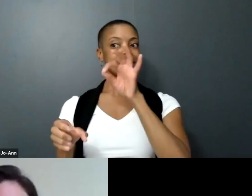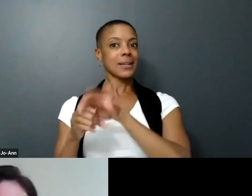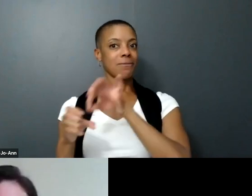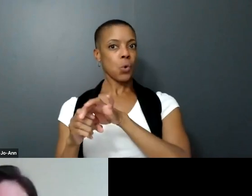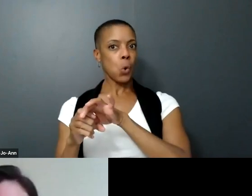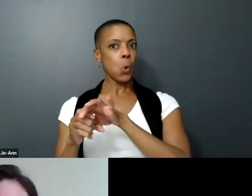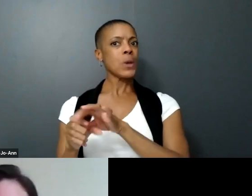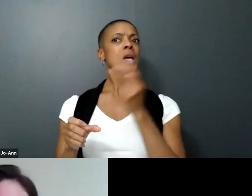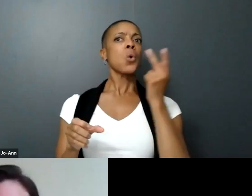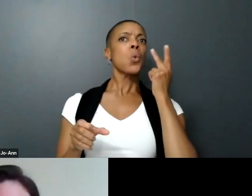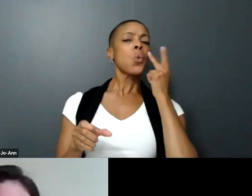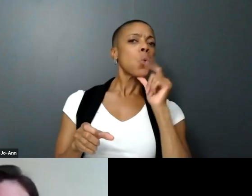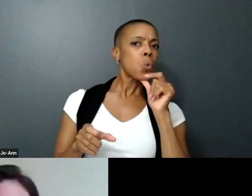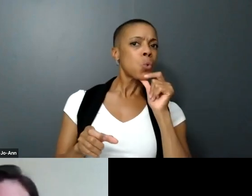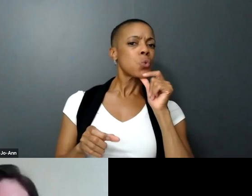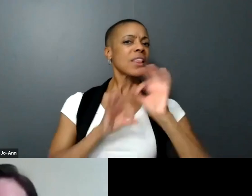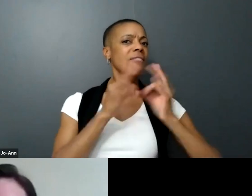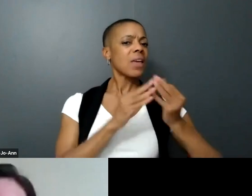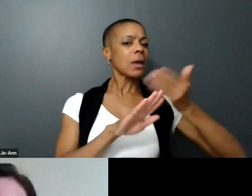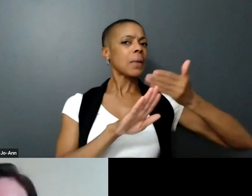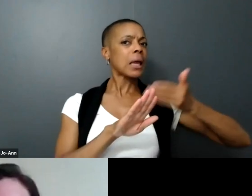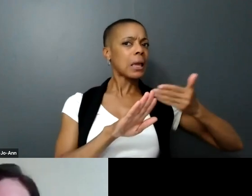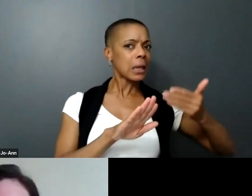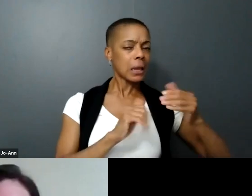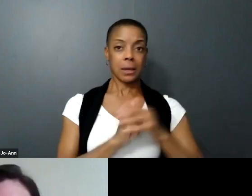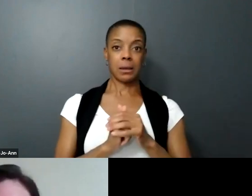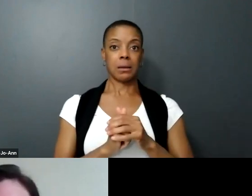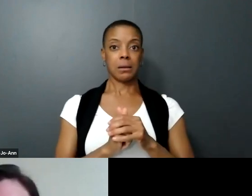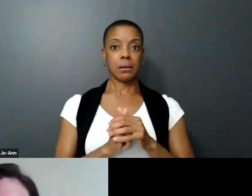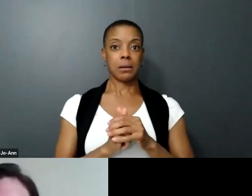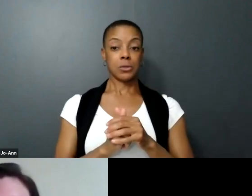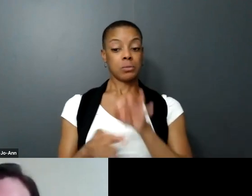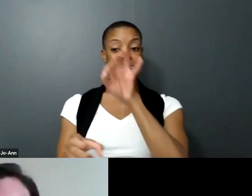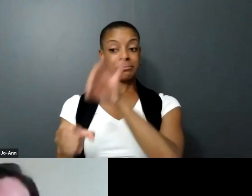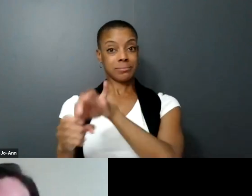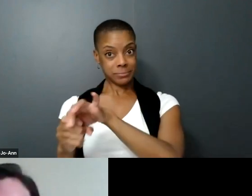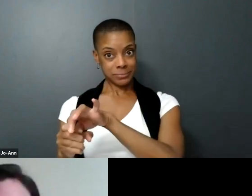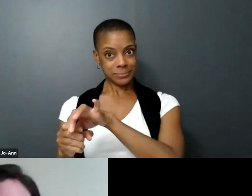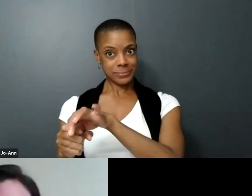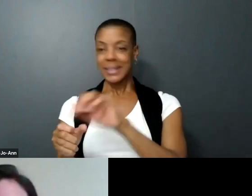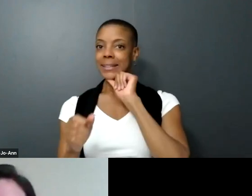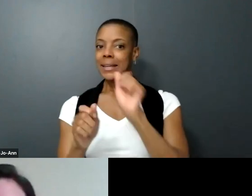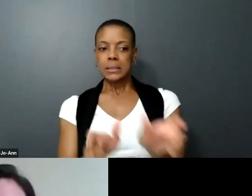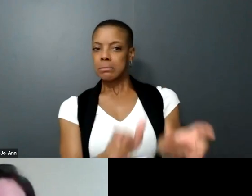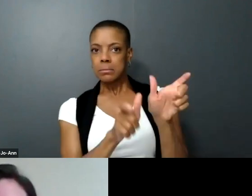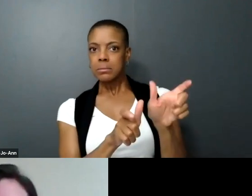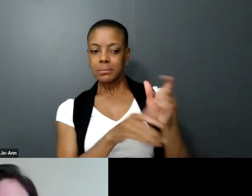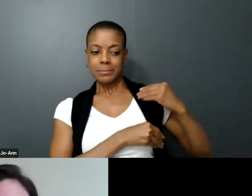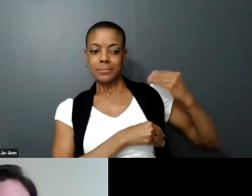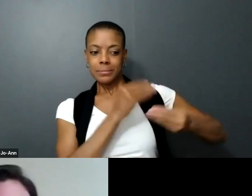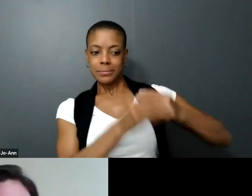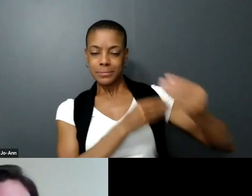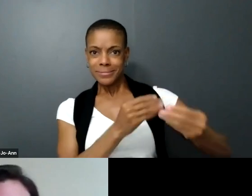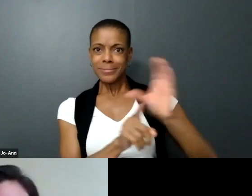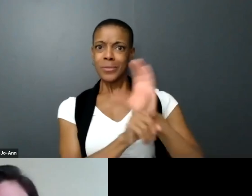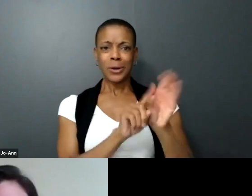processes. Opting for democratic processes doesn't prevent the heredity of leadership when it's culturally